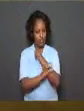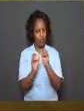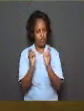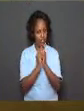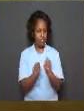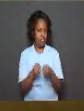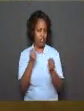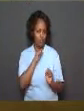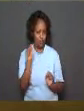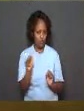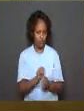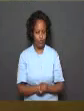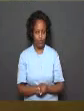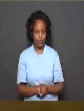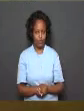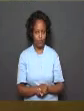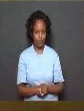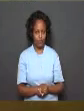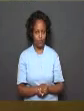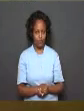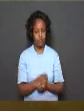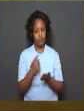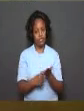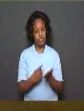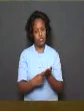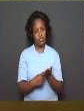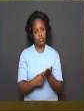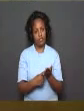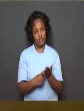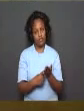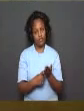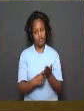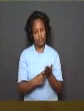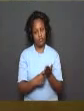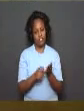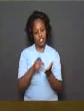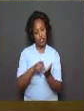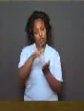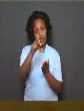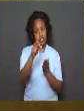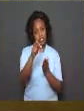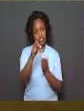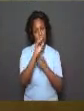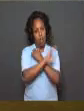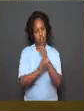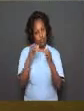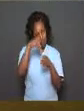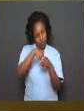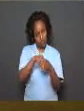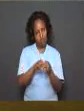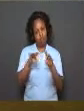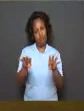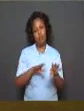the country. They underline the need to promote democracy in the